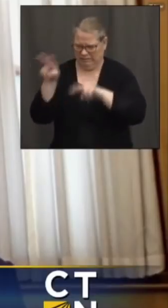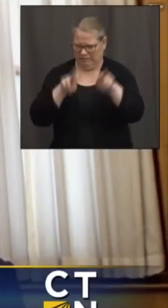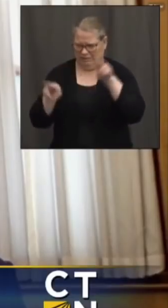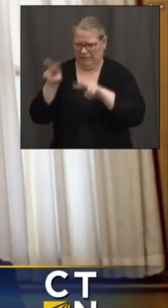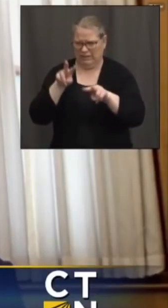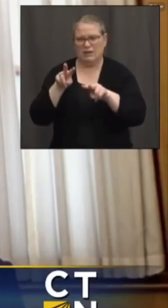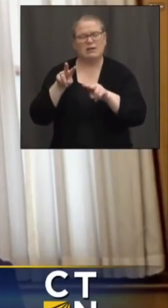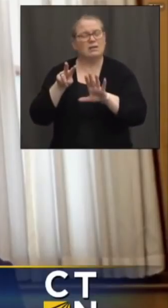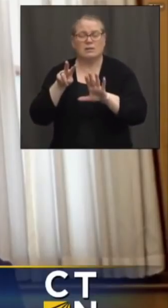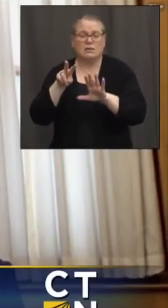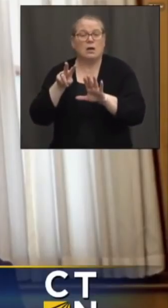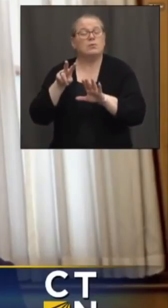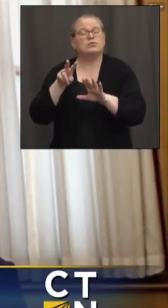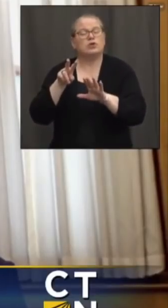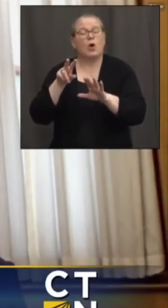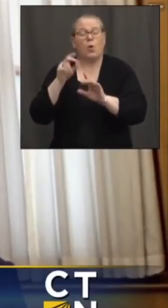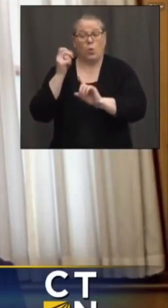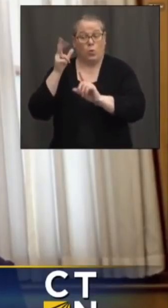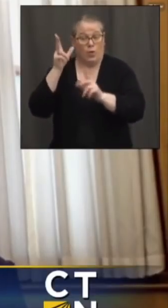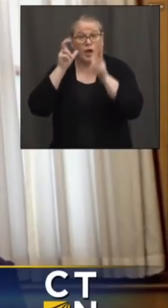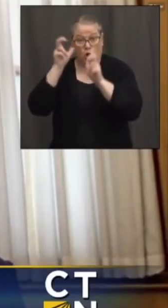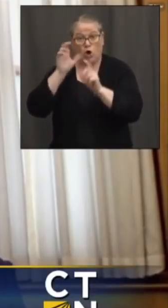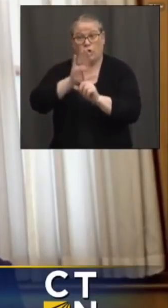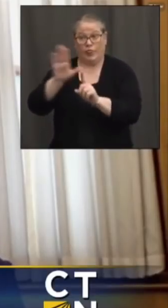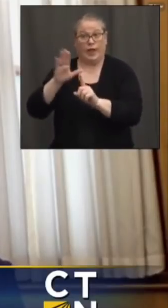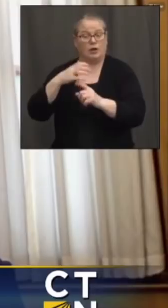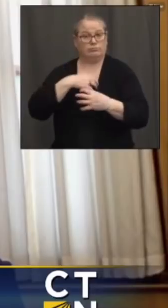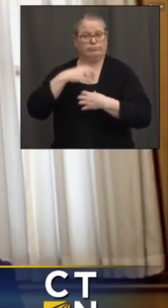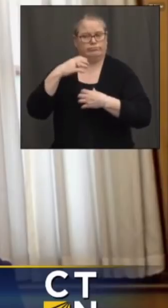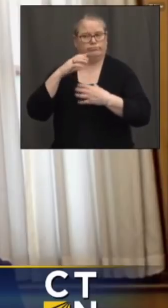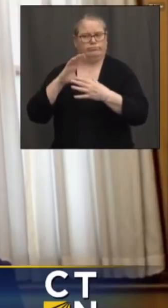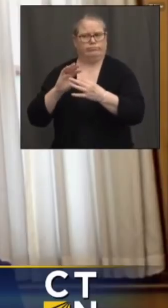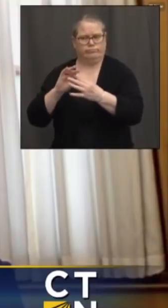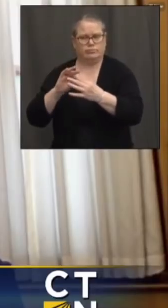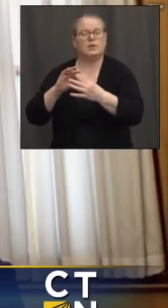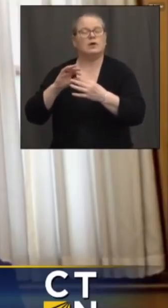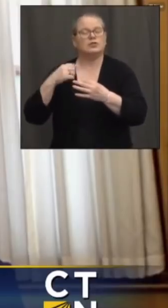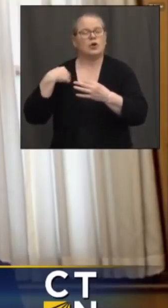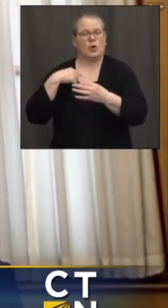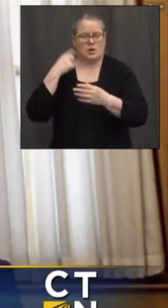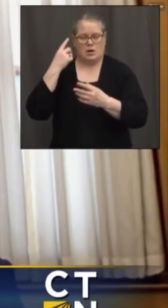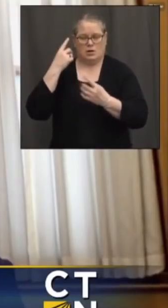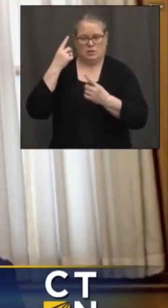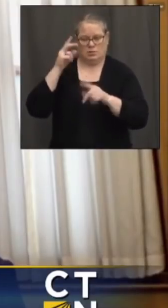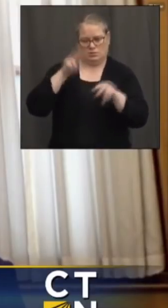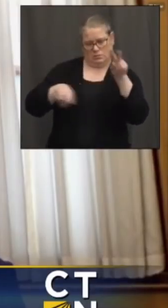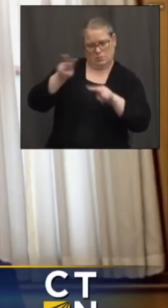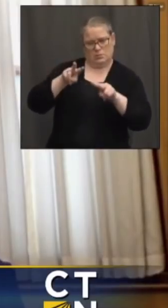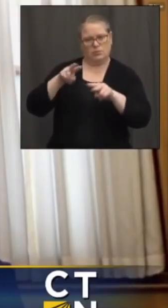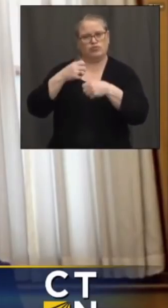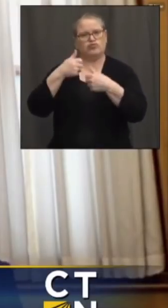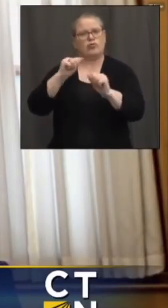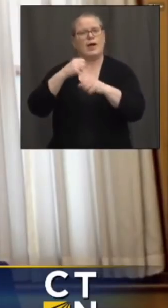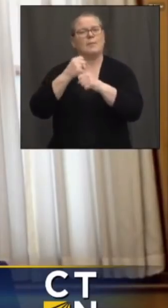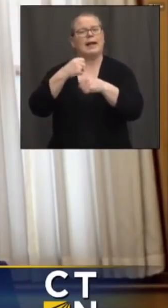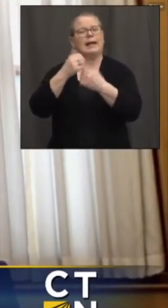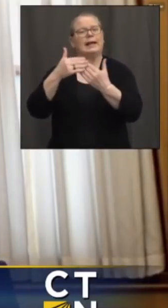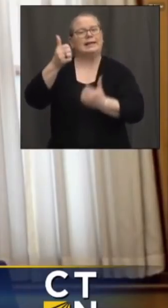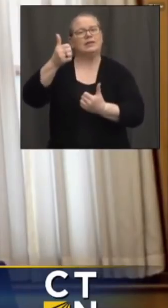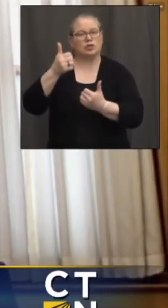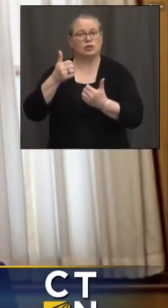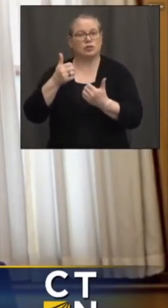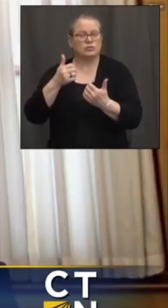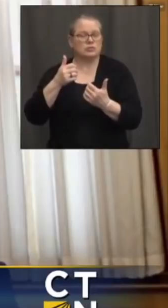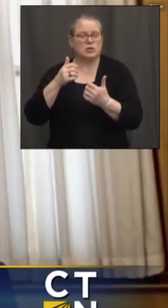but the underlying workload that it carries for us is very important for many of our providers around the state. And so, no plans